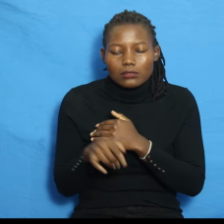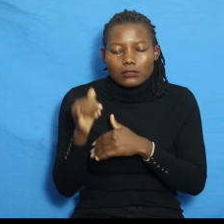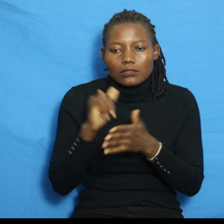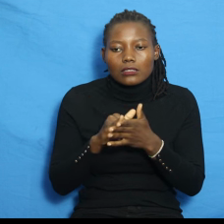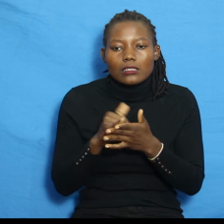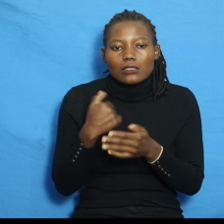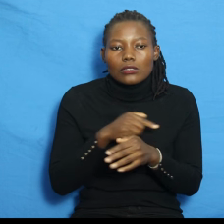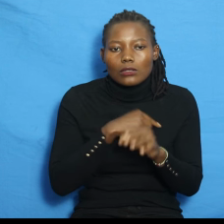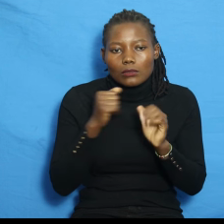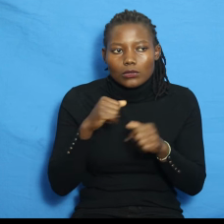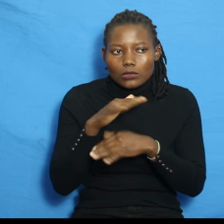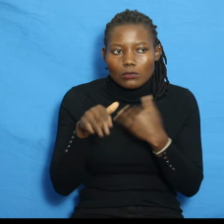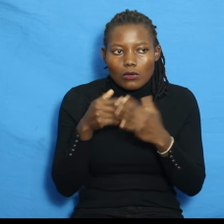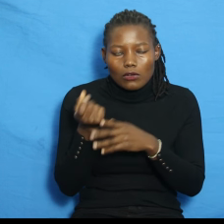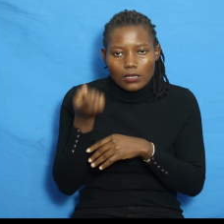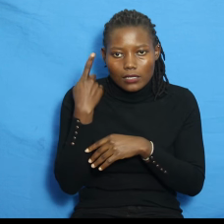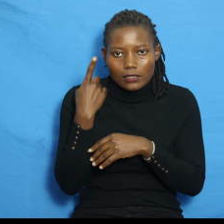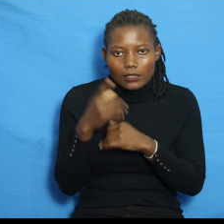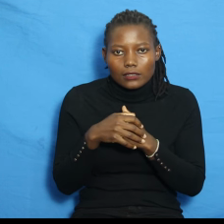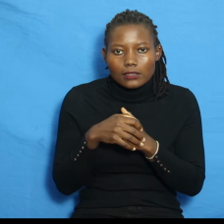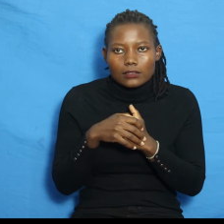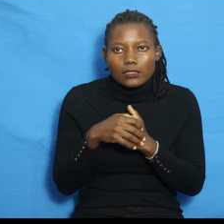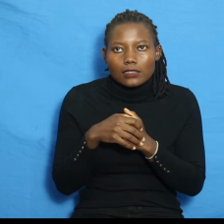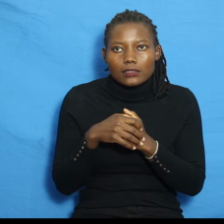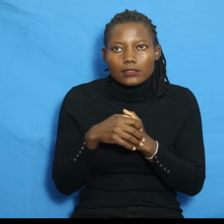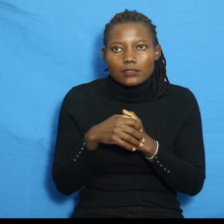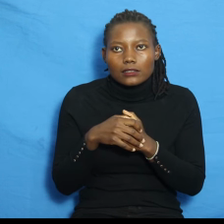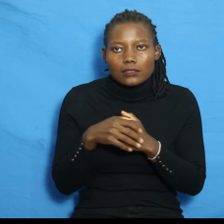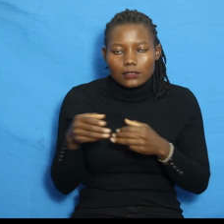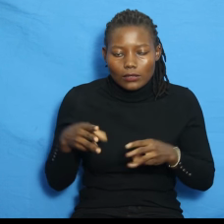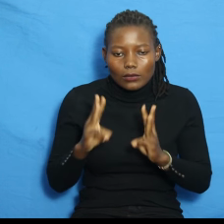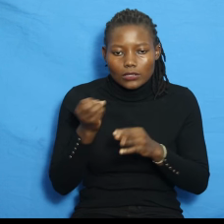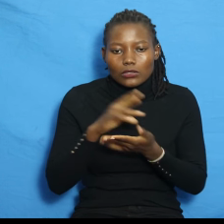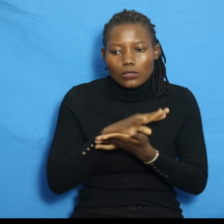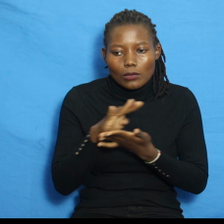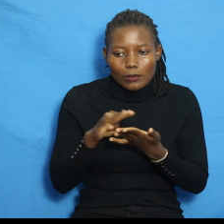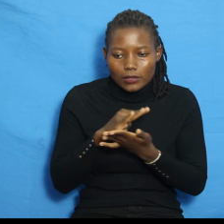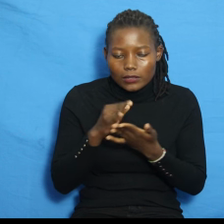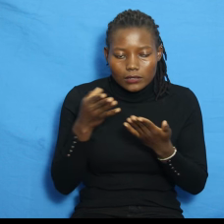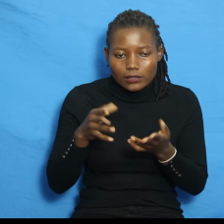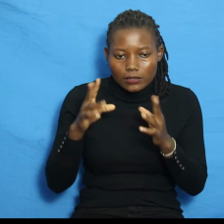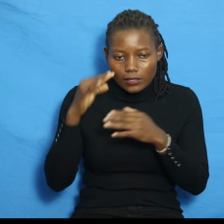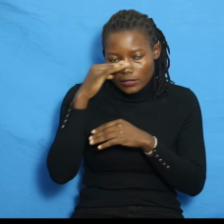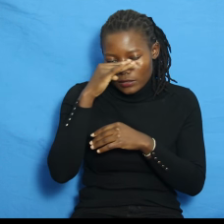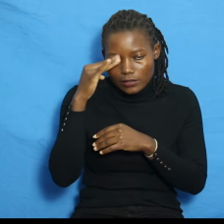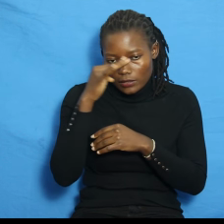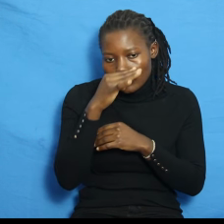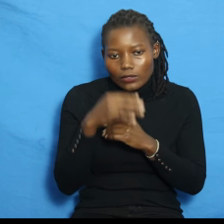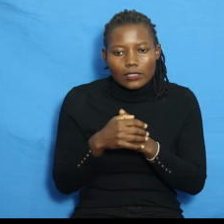that we can all understand the mechanics or the basics, these theories,